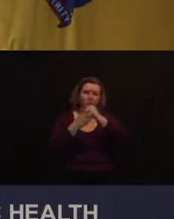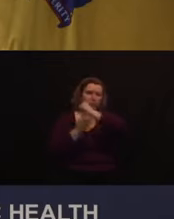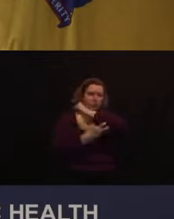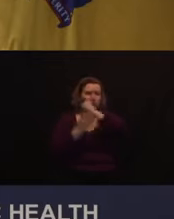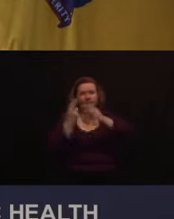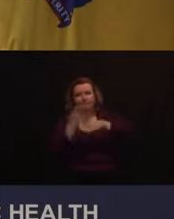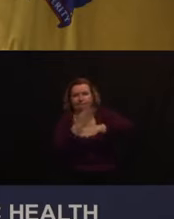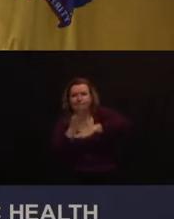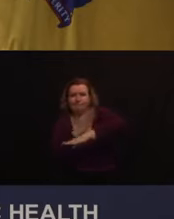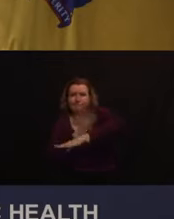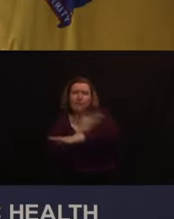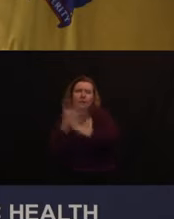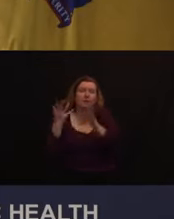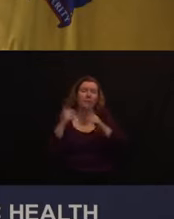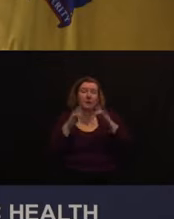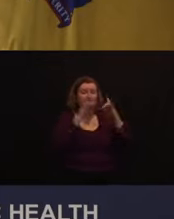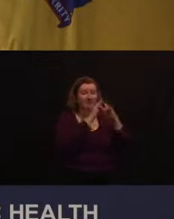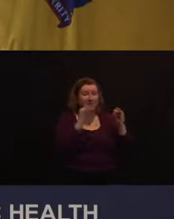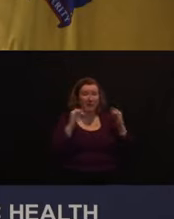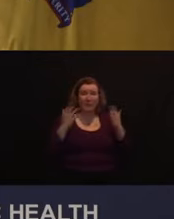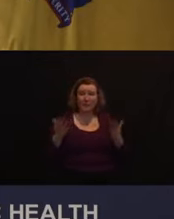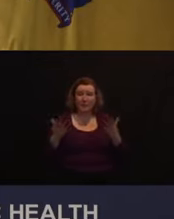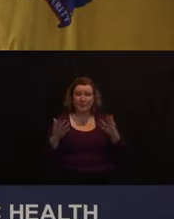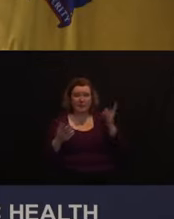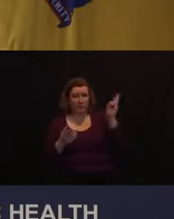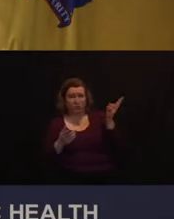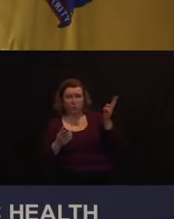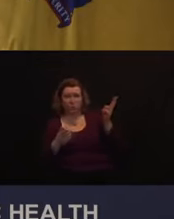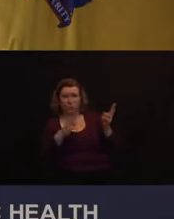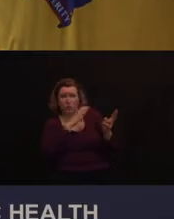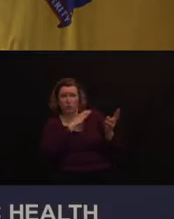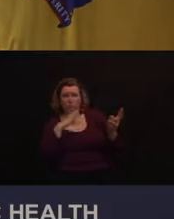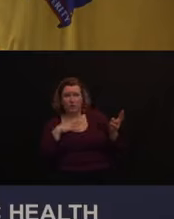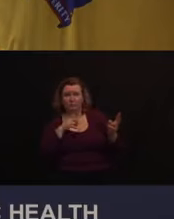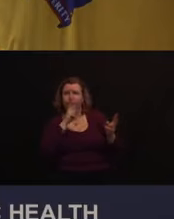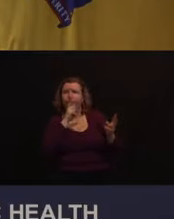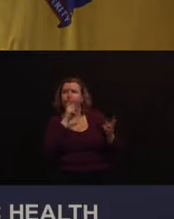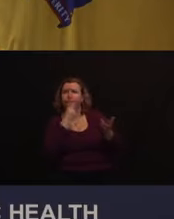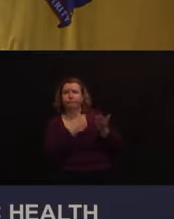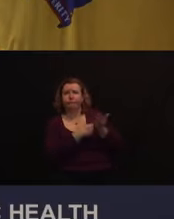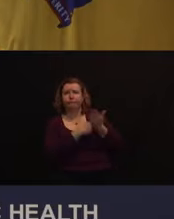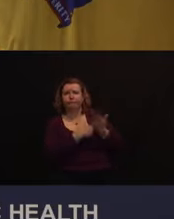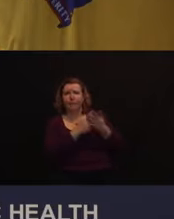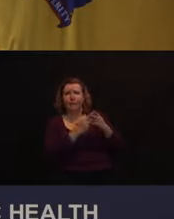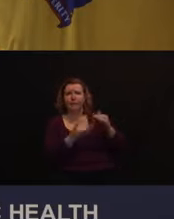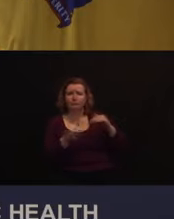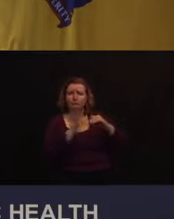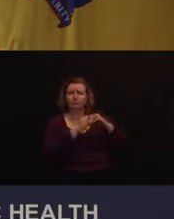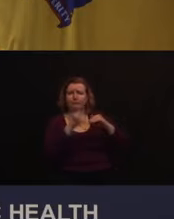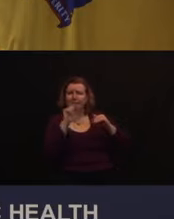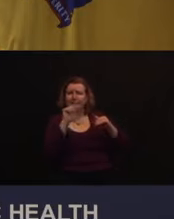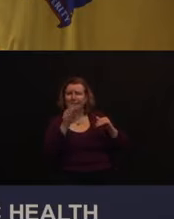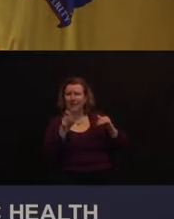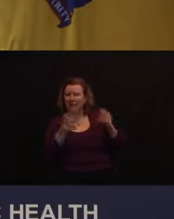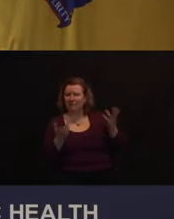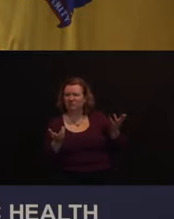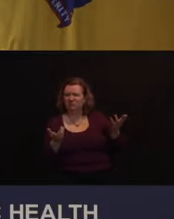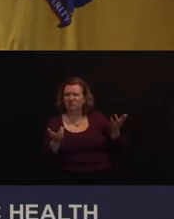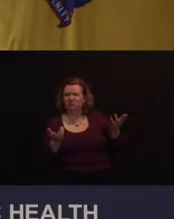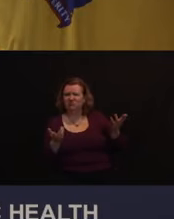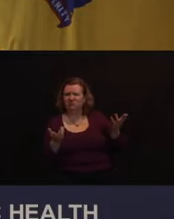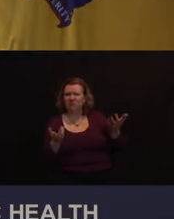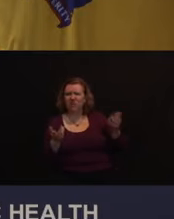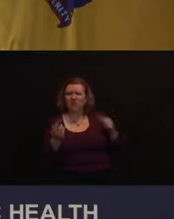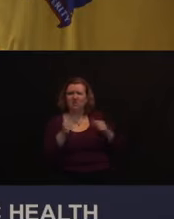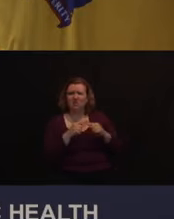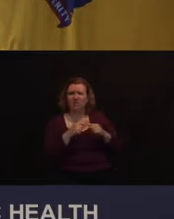time, you have two congressmen that said we're not going to talk about it until we get rid of this deduction cap. Yeah. So